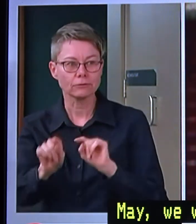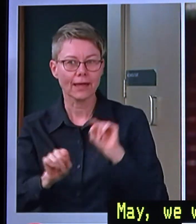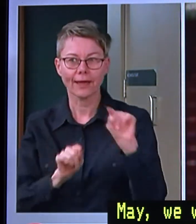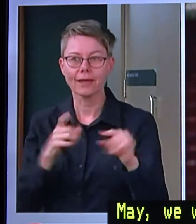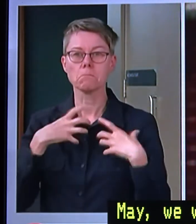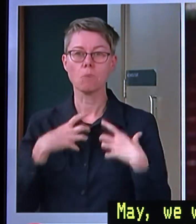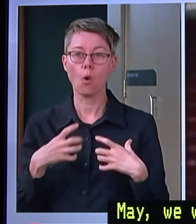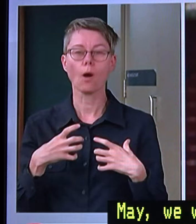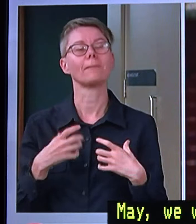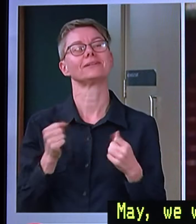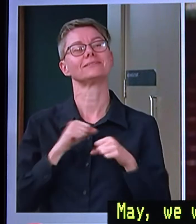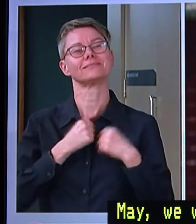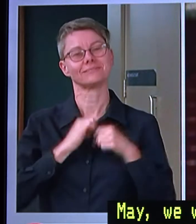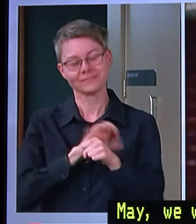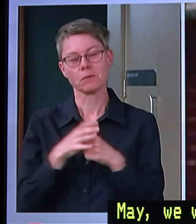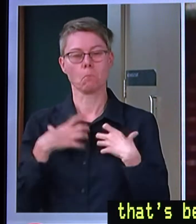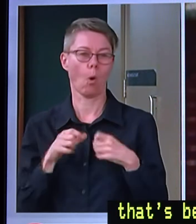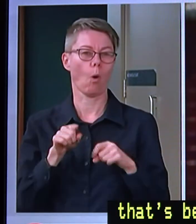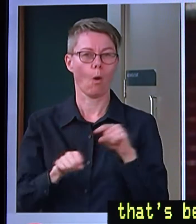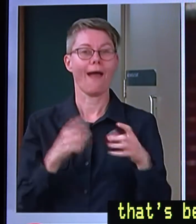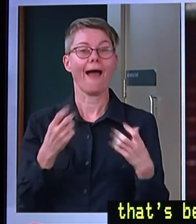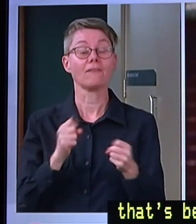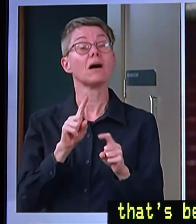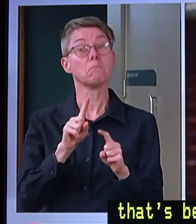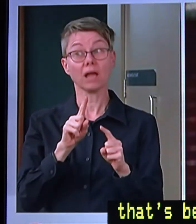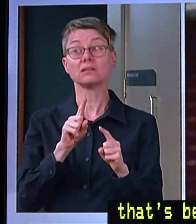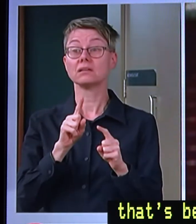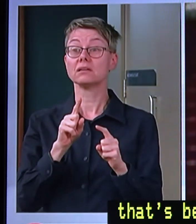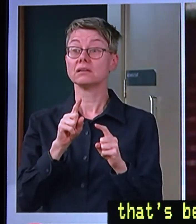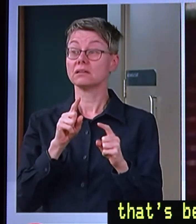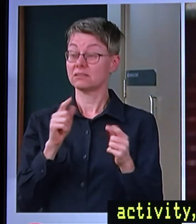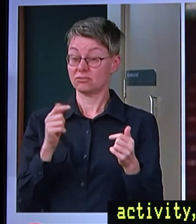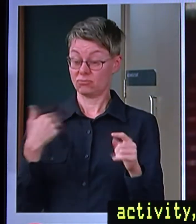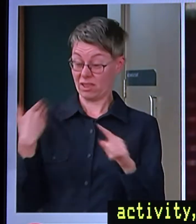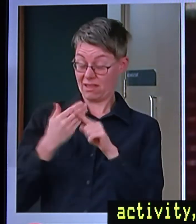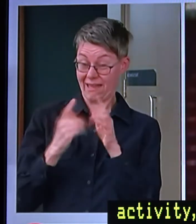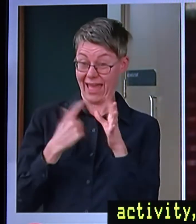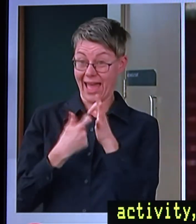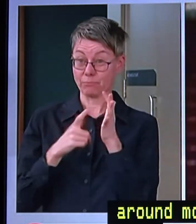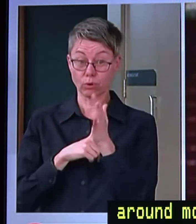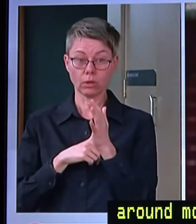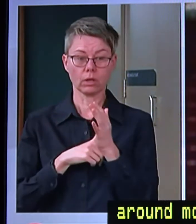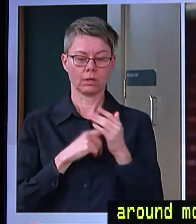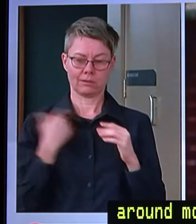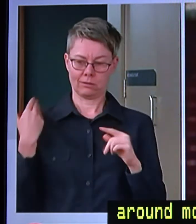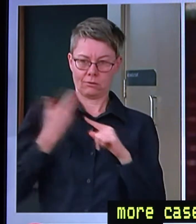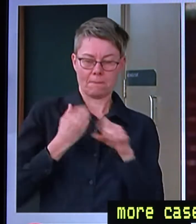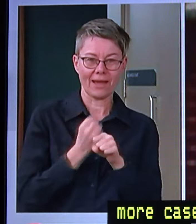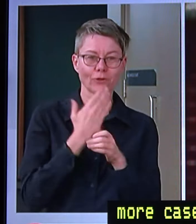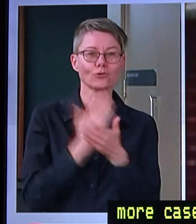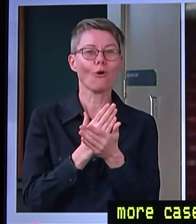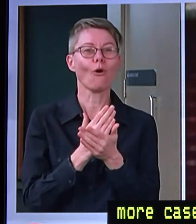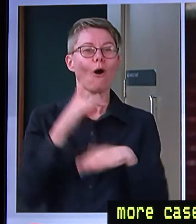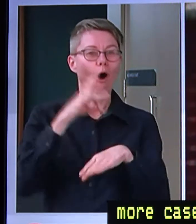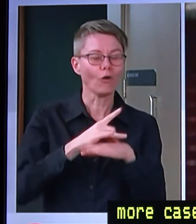around more frequently, you will see more cases, but our health system will be able to cope with that because we've used this time during April to build up our